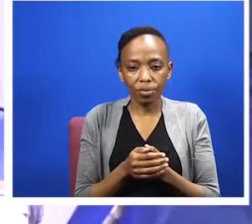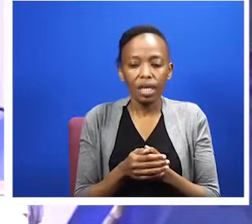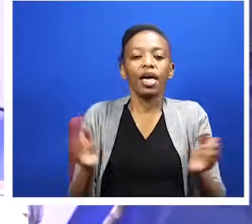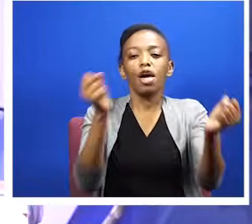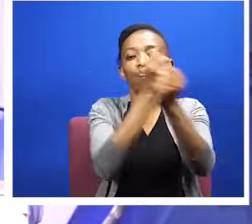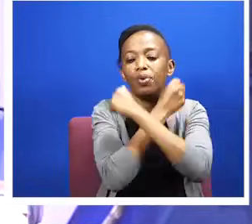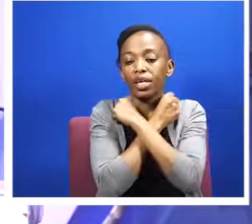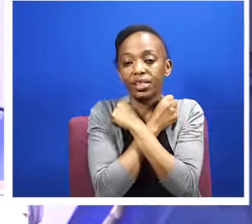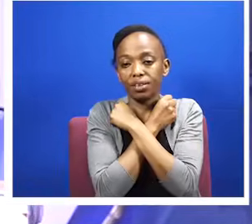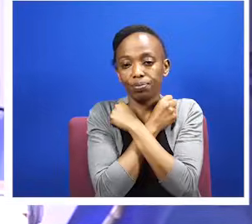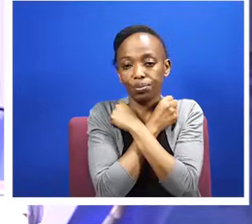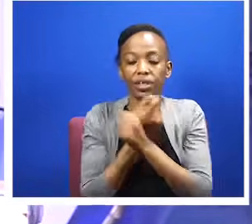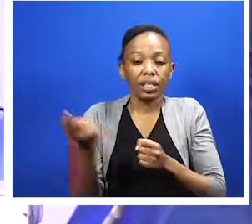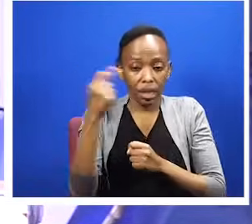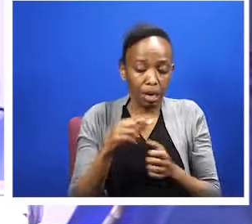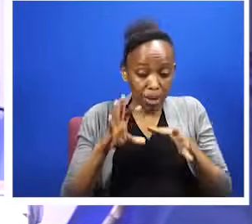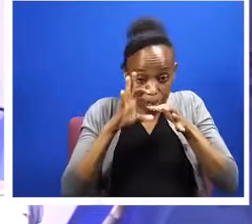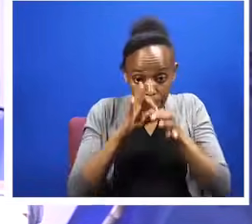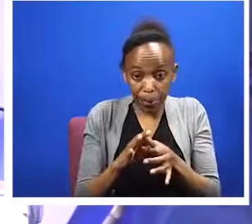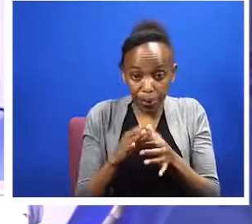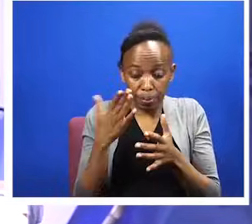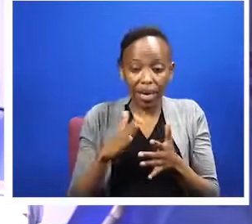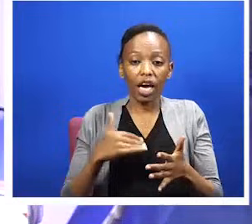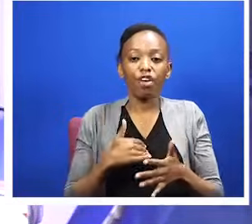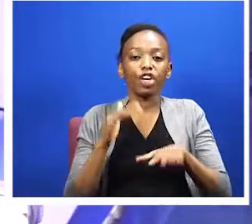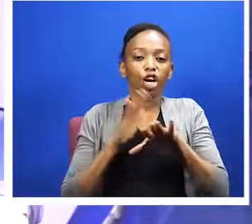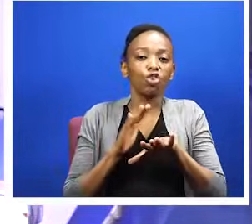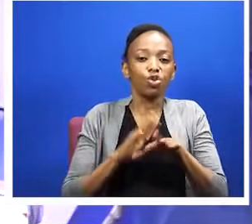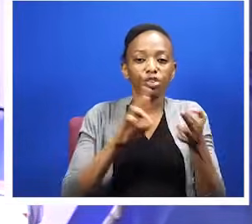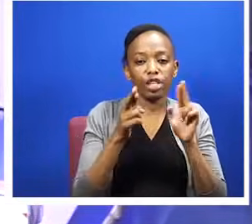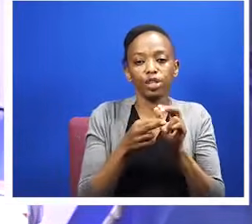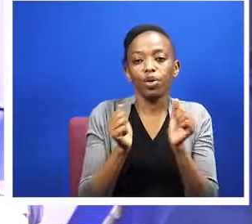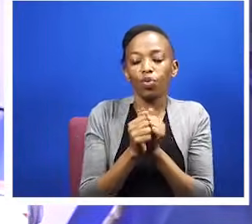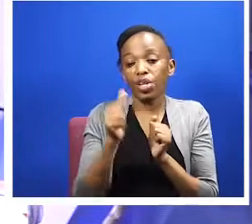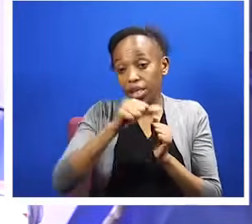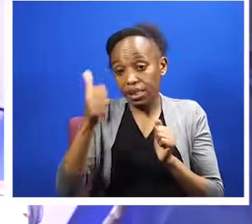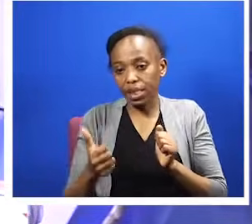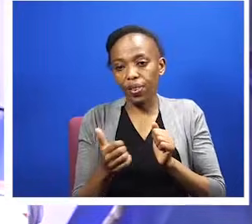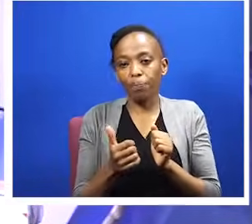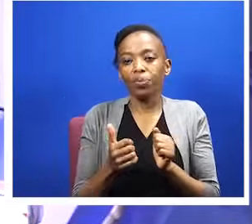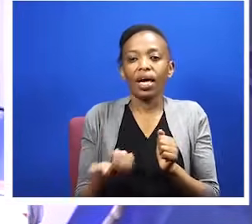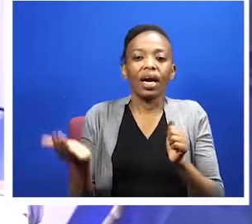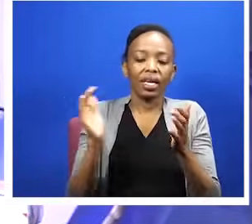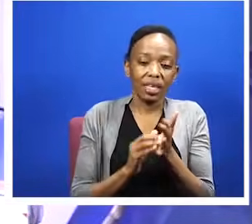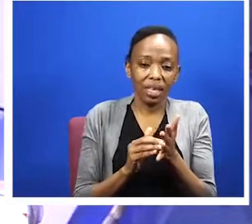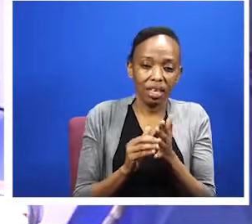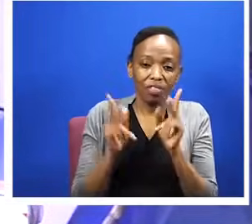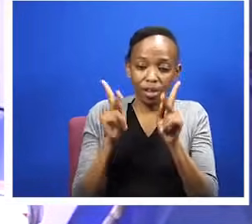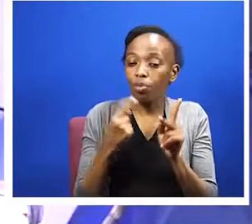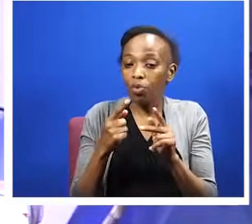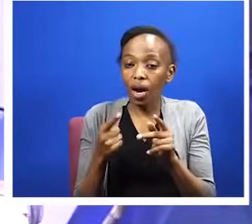embrace, okay? Come and bond by having a good relationship with one another. I'll repeat it for the sake of those who are